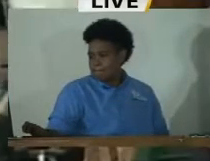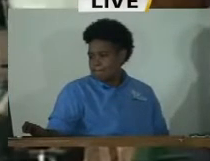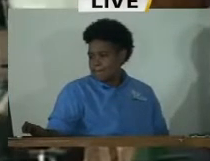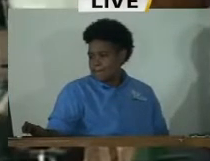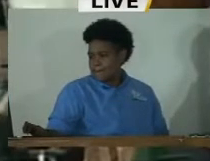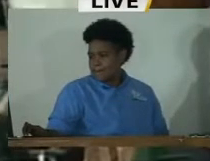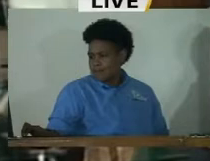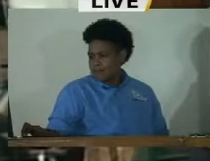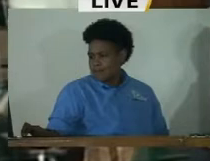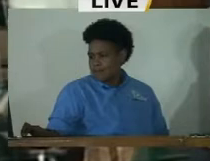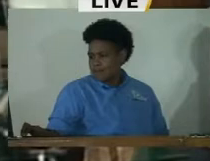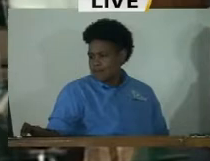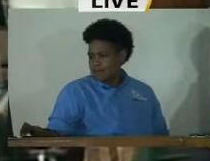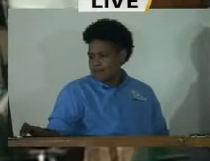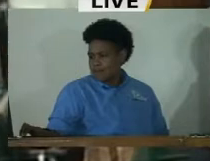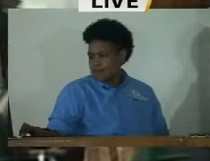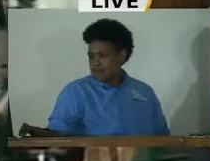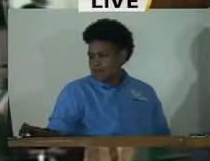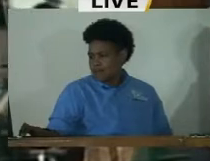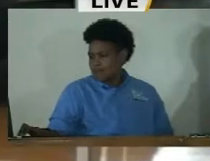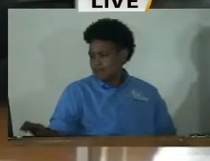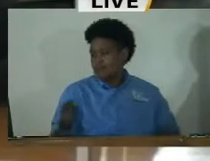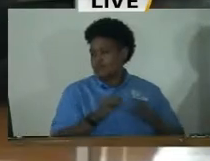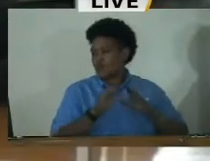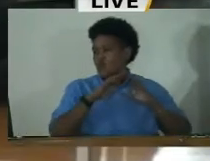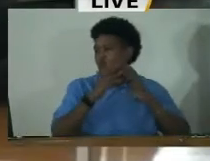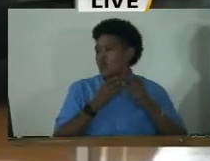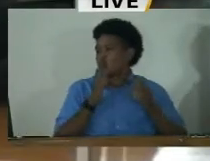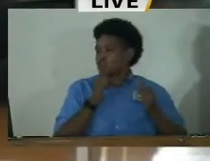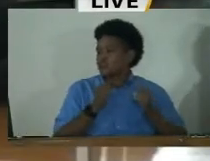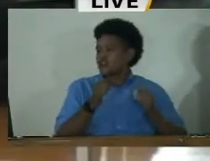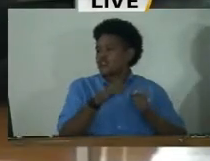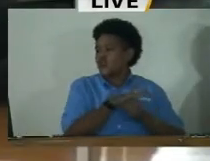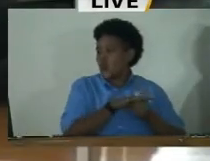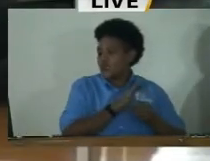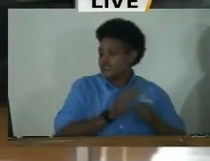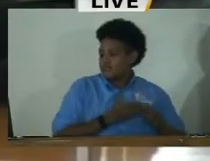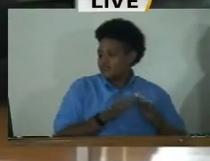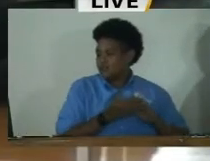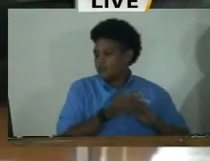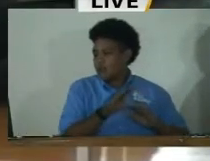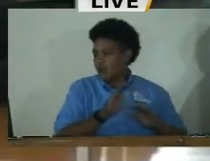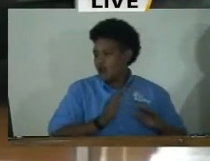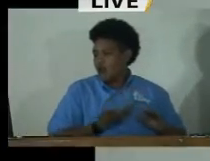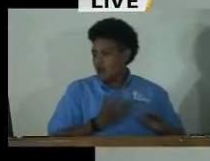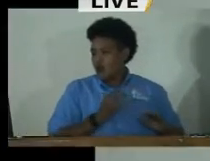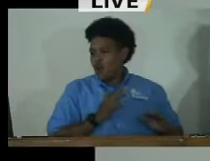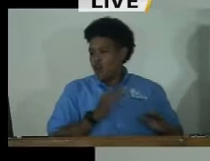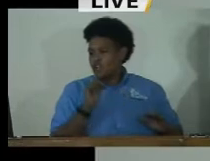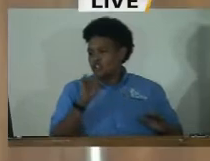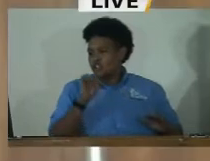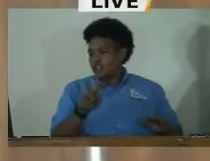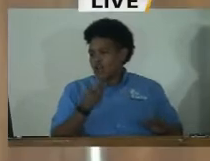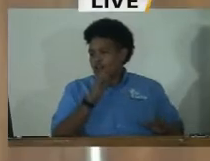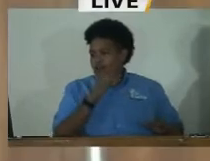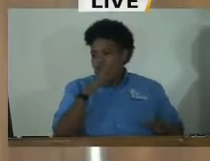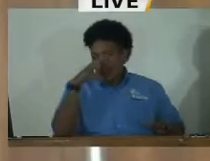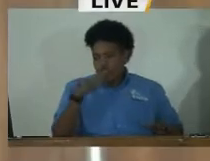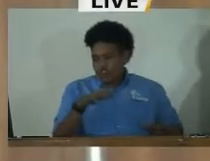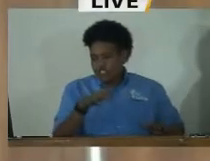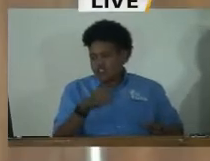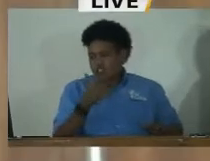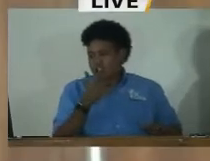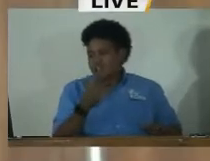You see, in the world, the strategic location of our island, our great soil and agricultural flavor, the immense potency of our